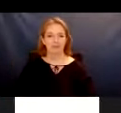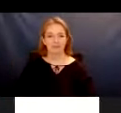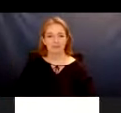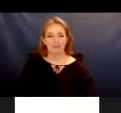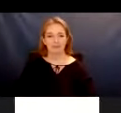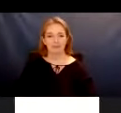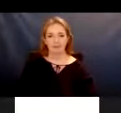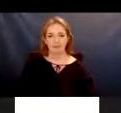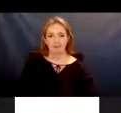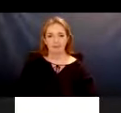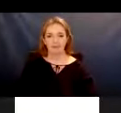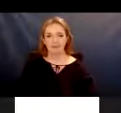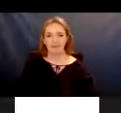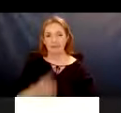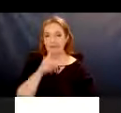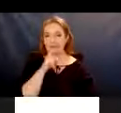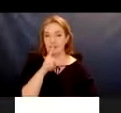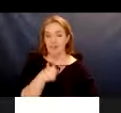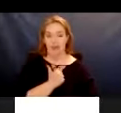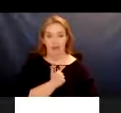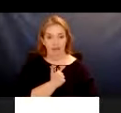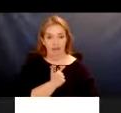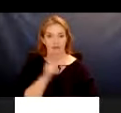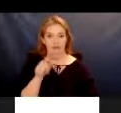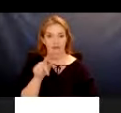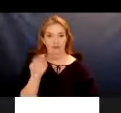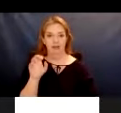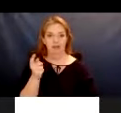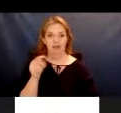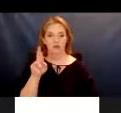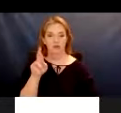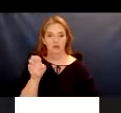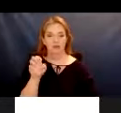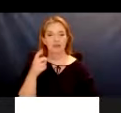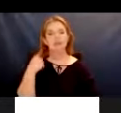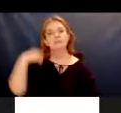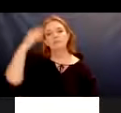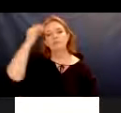And they're good. I love the textures. You know, I always thinking about color and